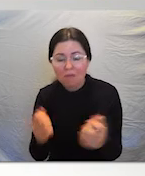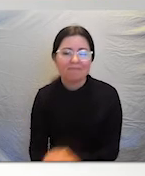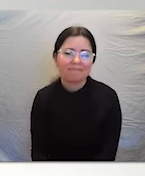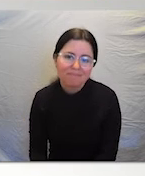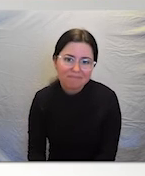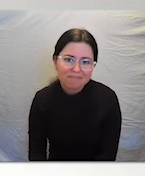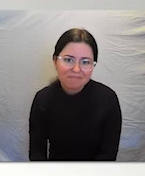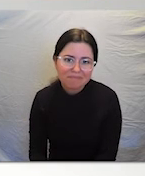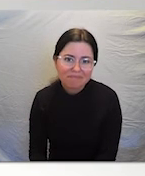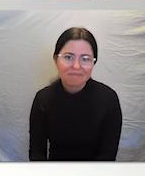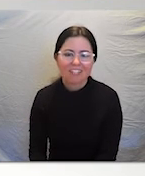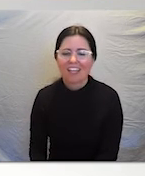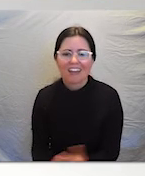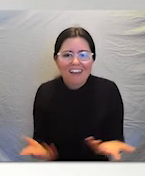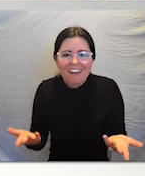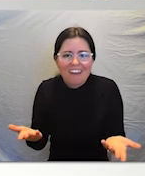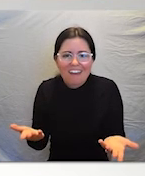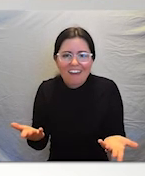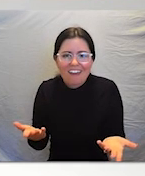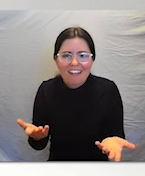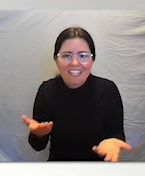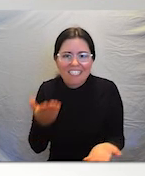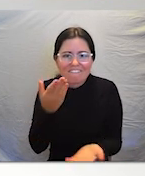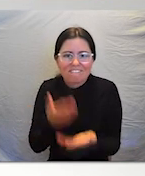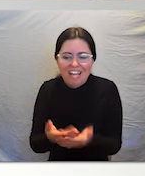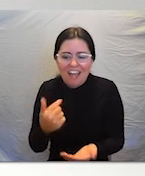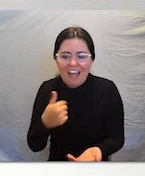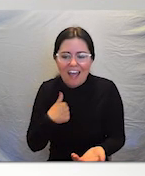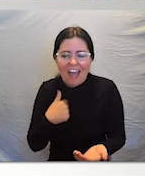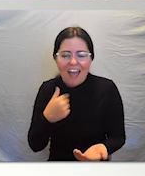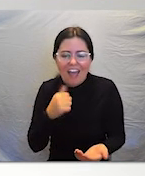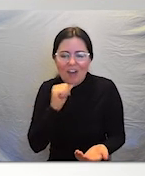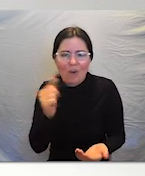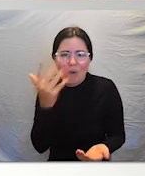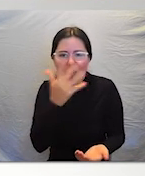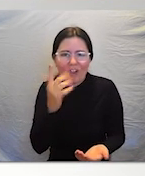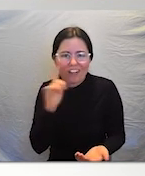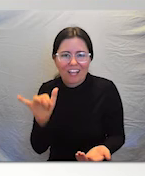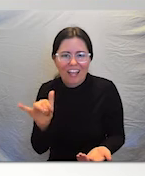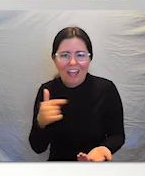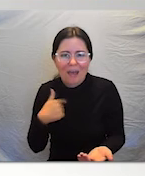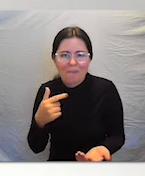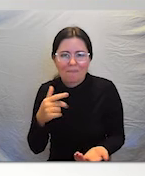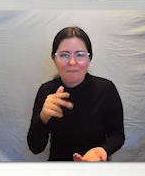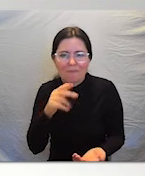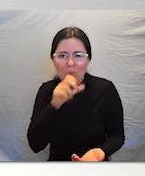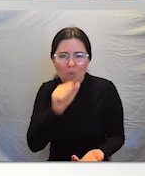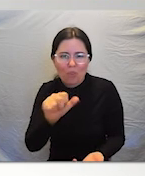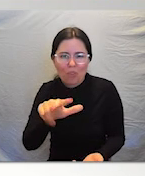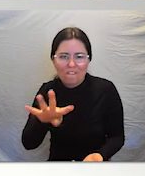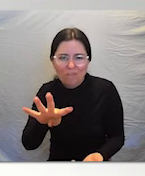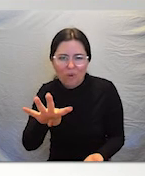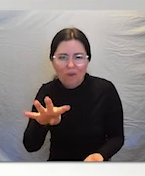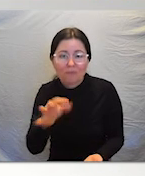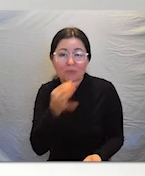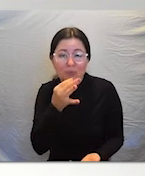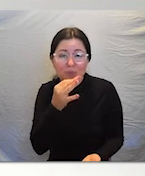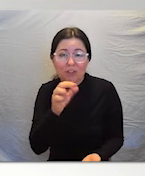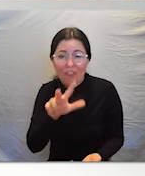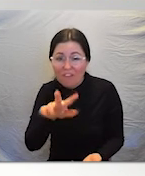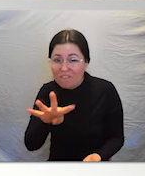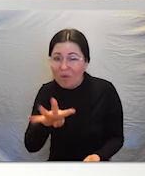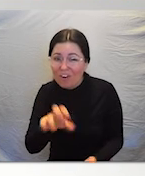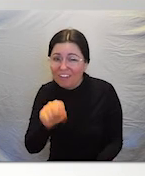the fact that I don't look my age. I'm turning 34 in a week, but I look like